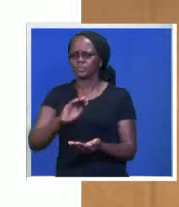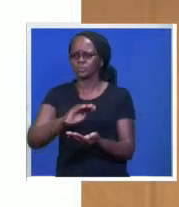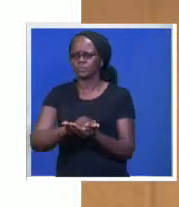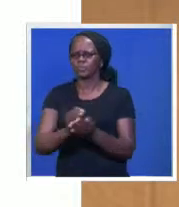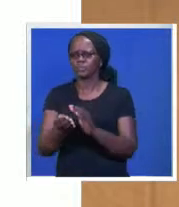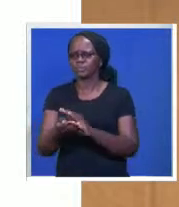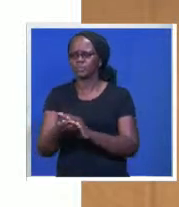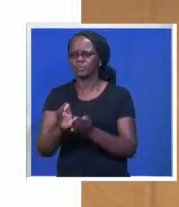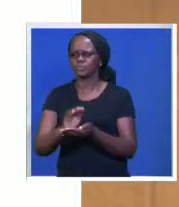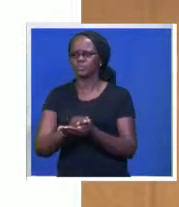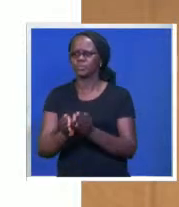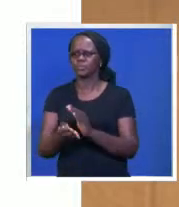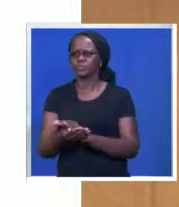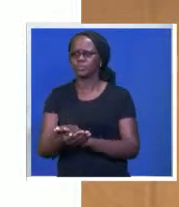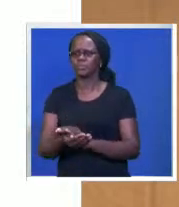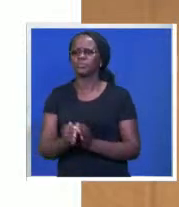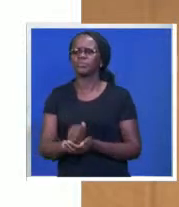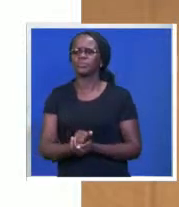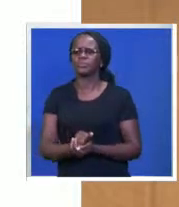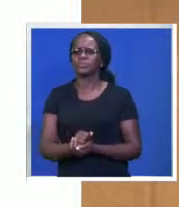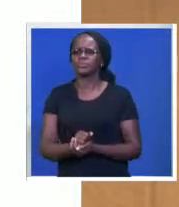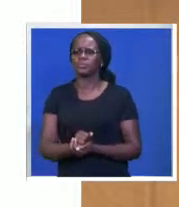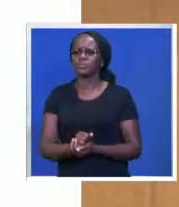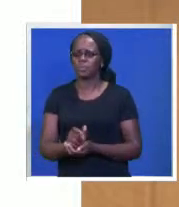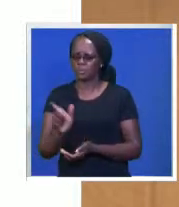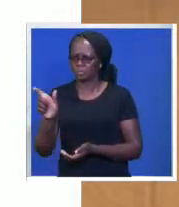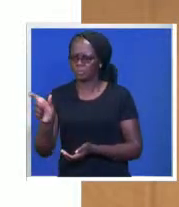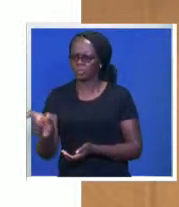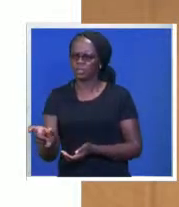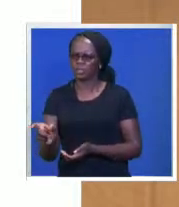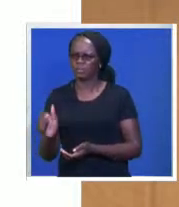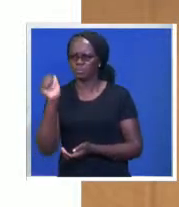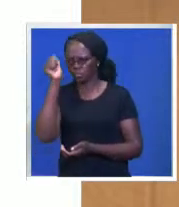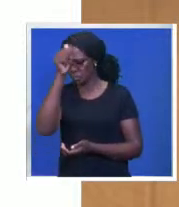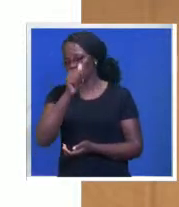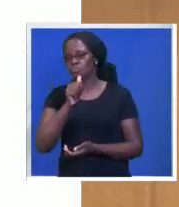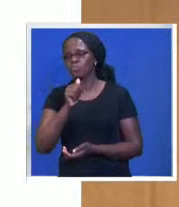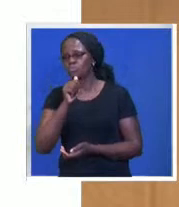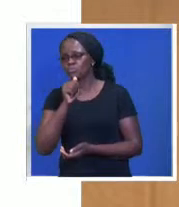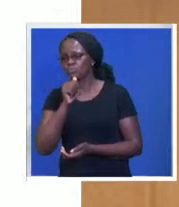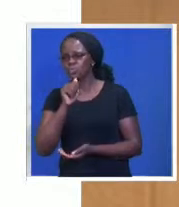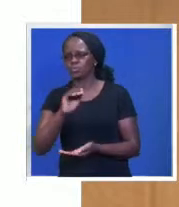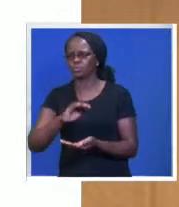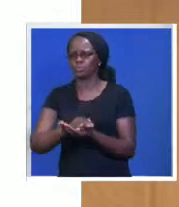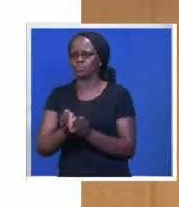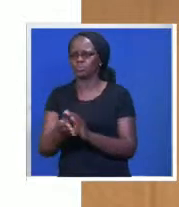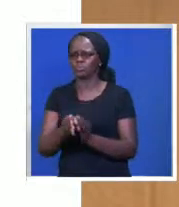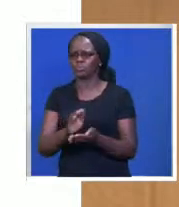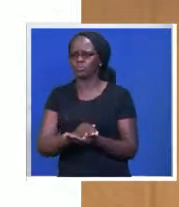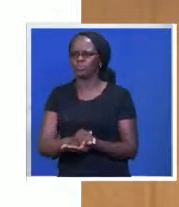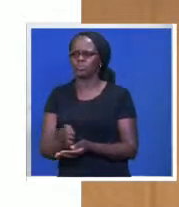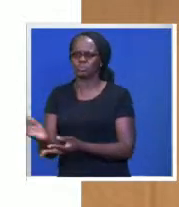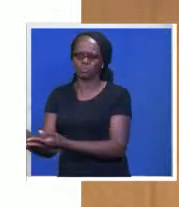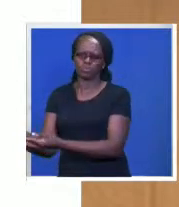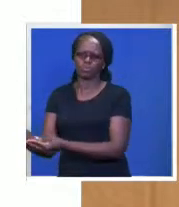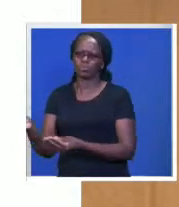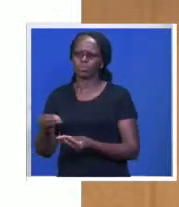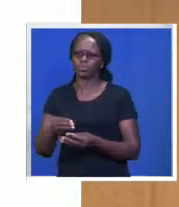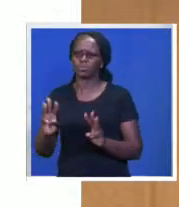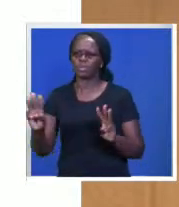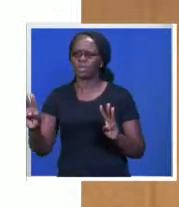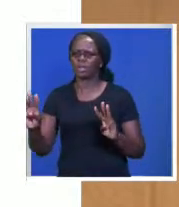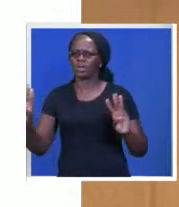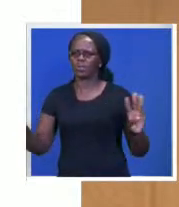Creation, the act of creating. Now, especially the act of bringing the world into